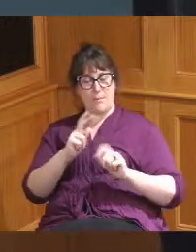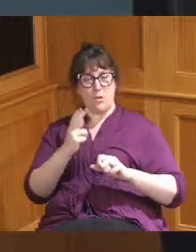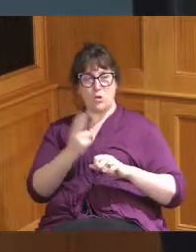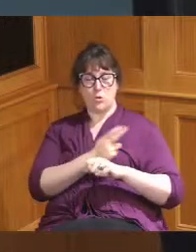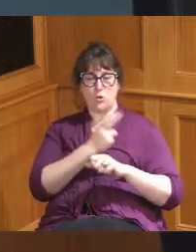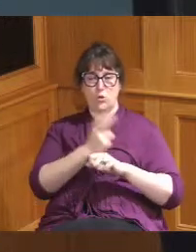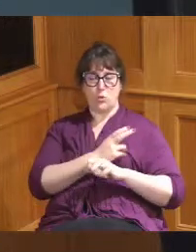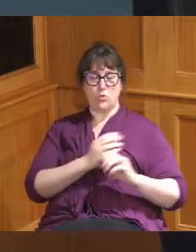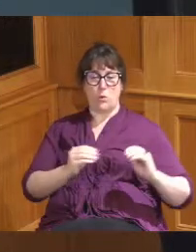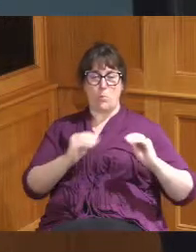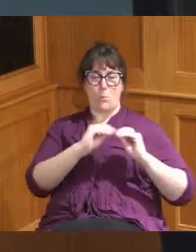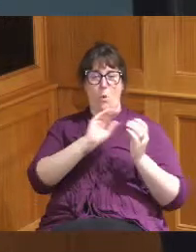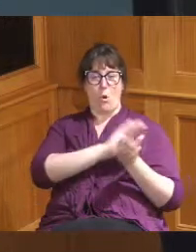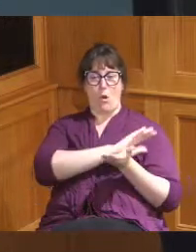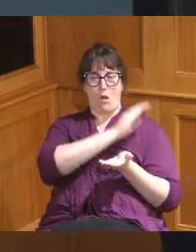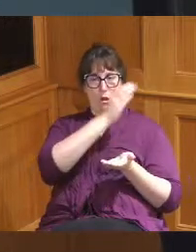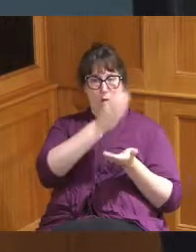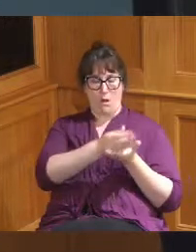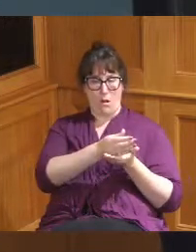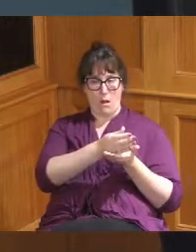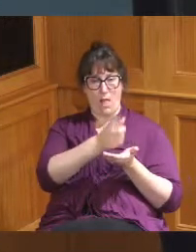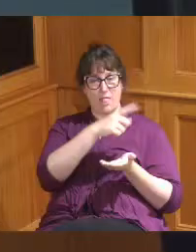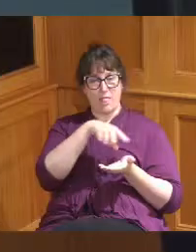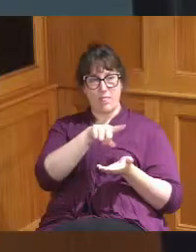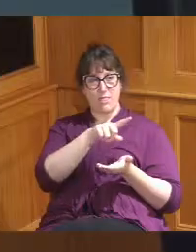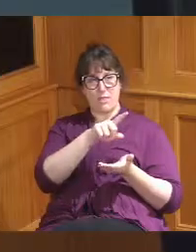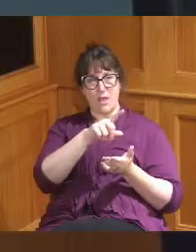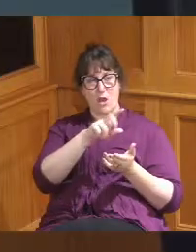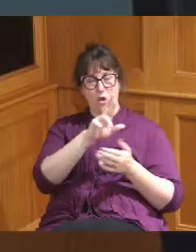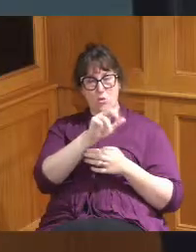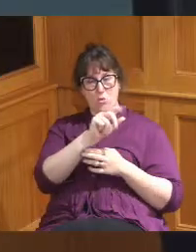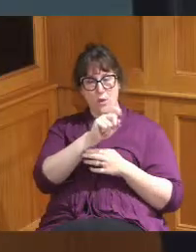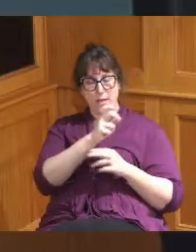more volume, that their rates would go up?